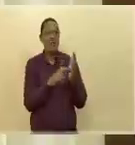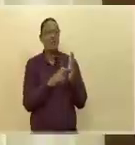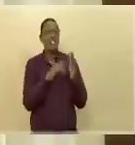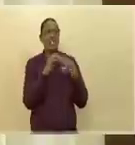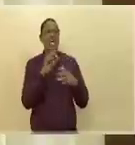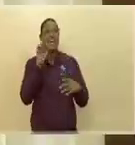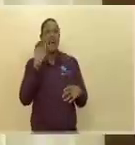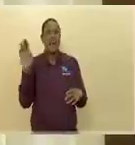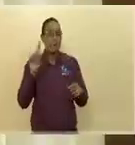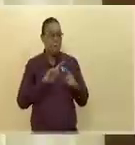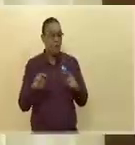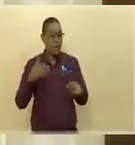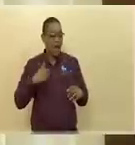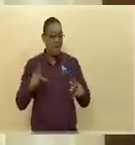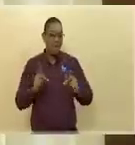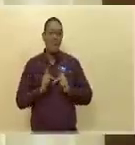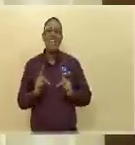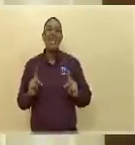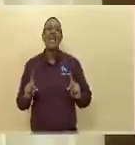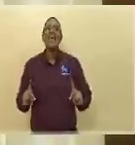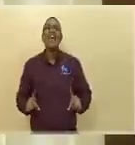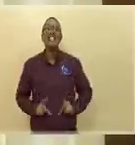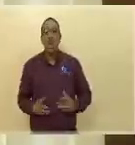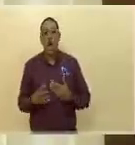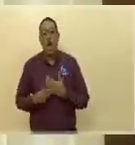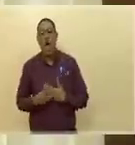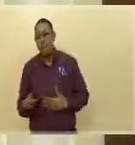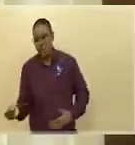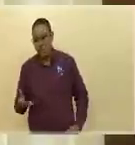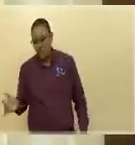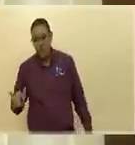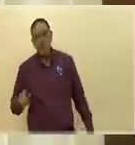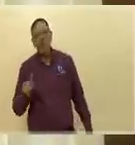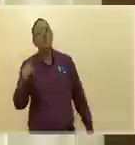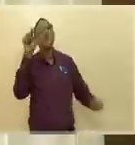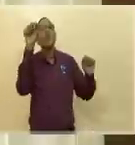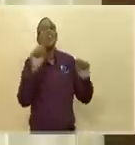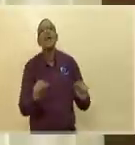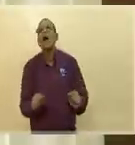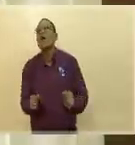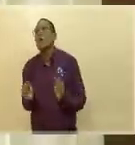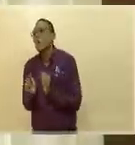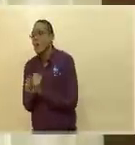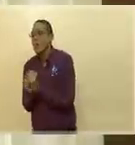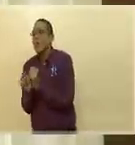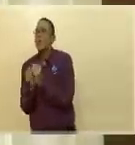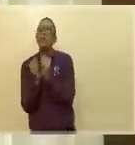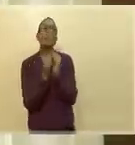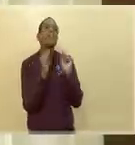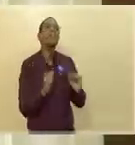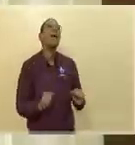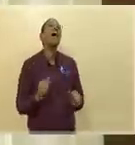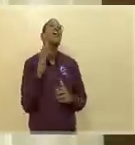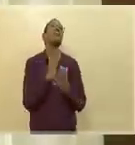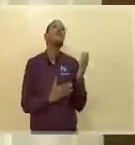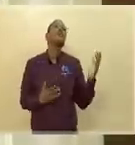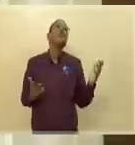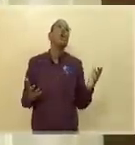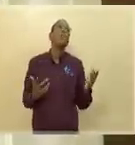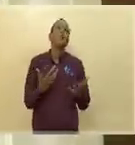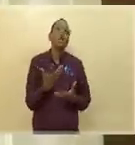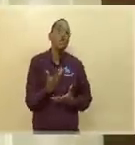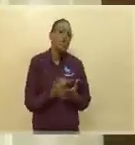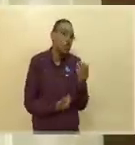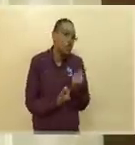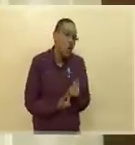but you also have the physical copy which you can carry around, and there is some amount of trust